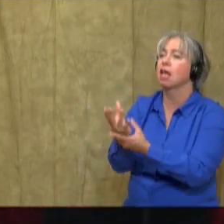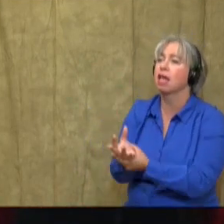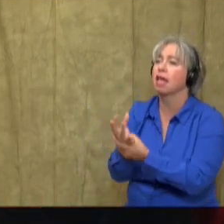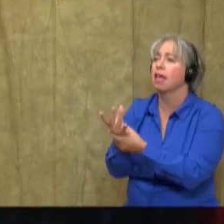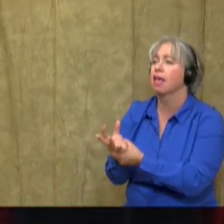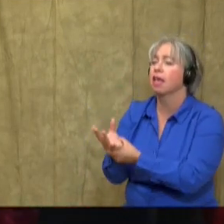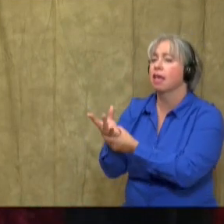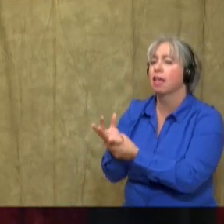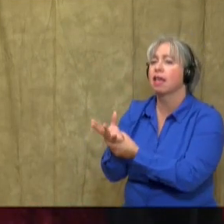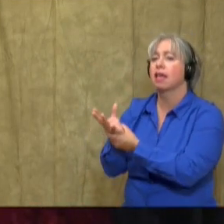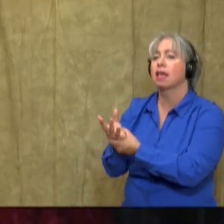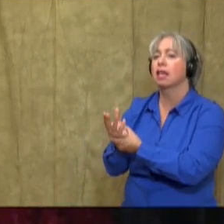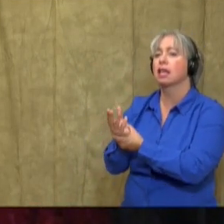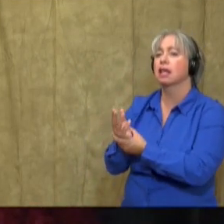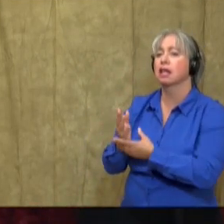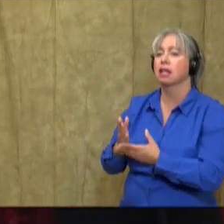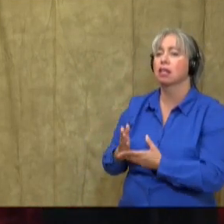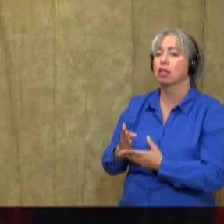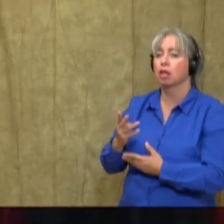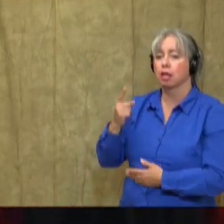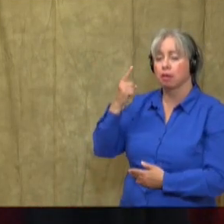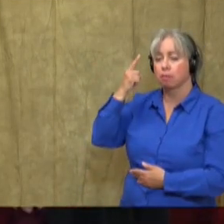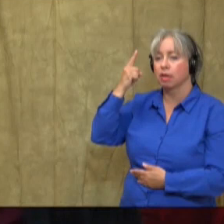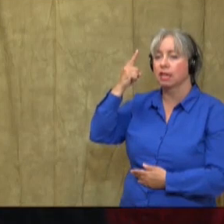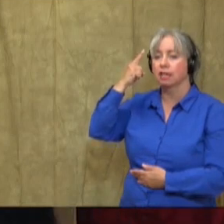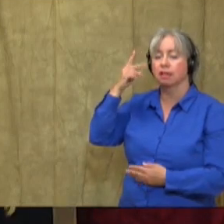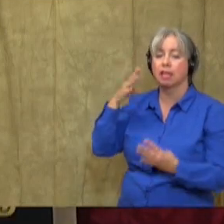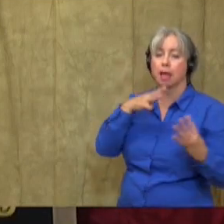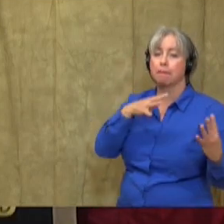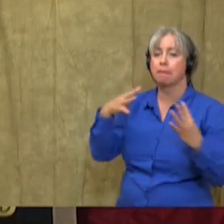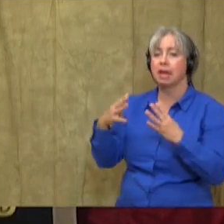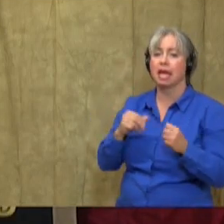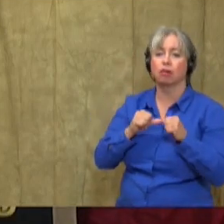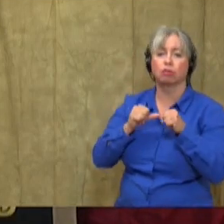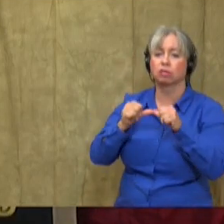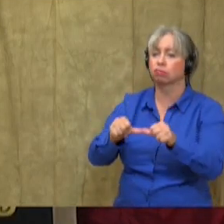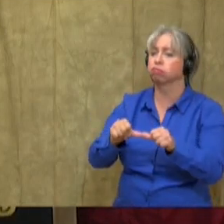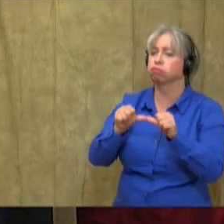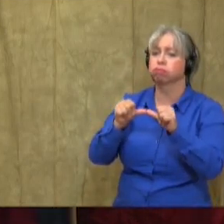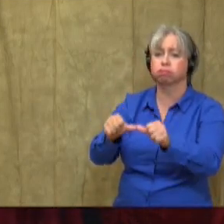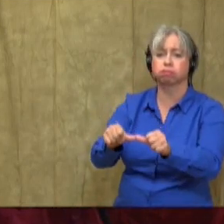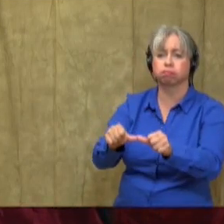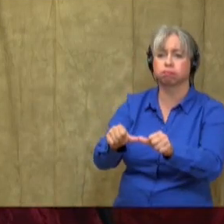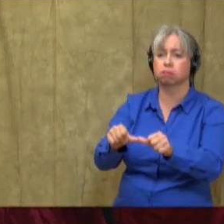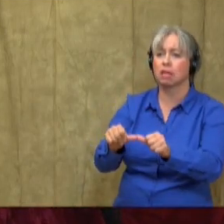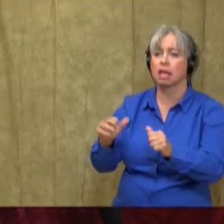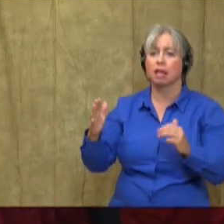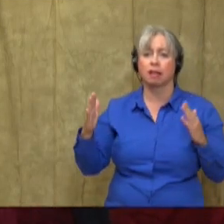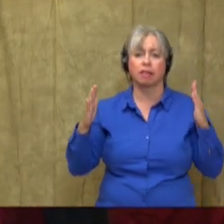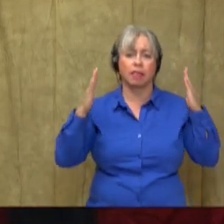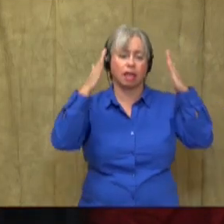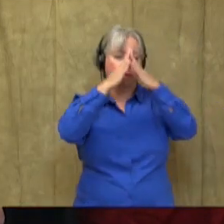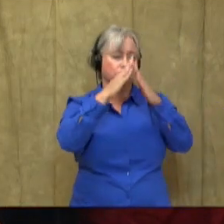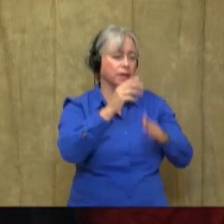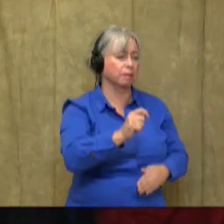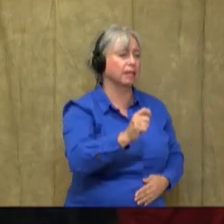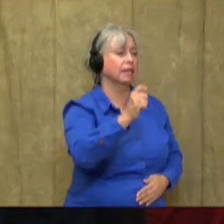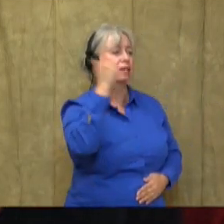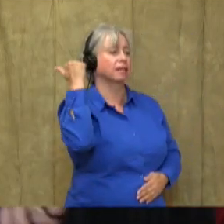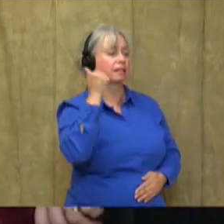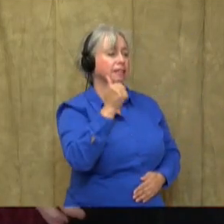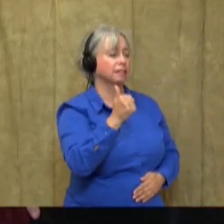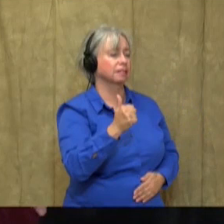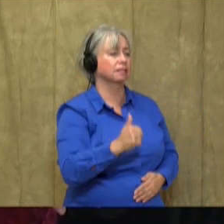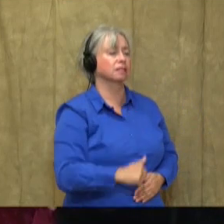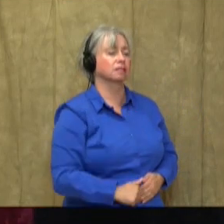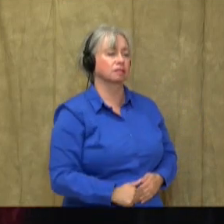did. You would think that would end their battle, but it didn't, because you can see down here, the Pope once again excommunicates Henry, and in